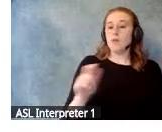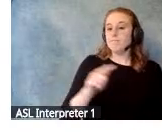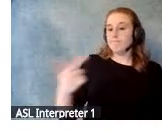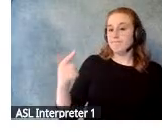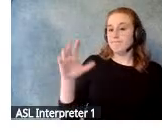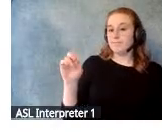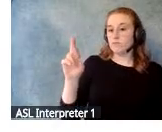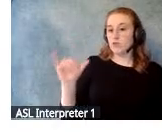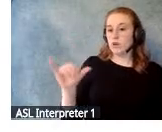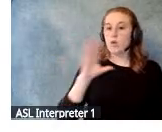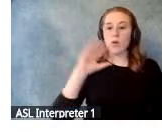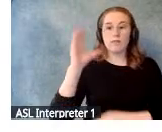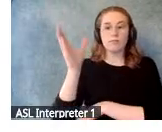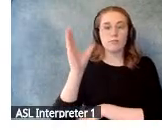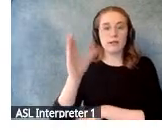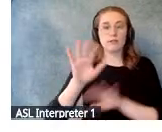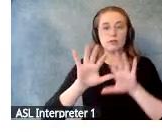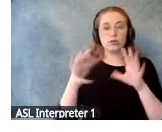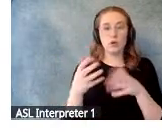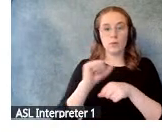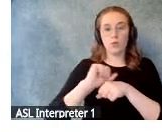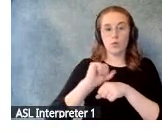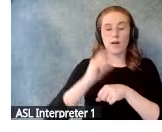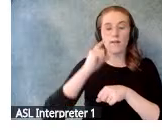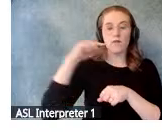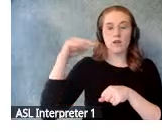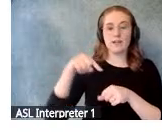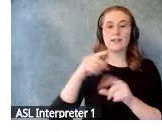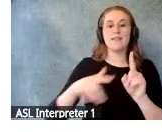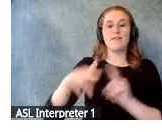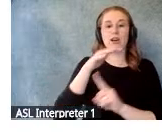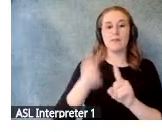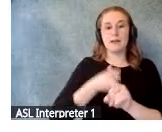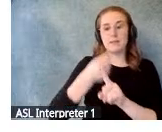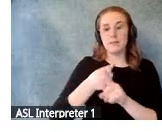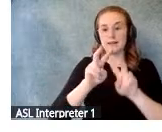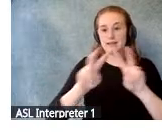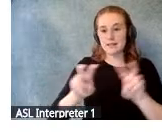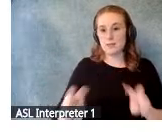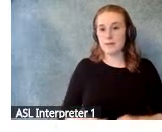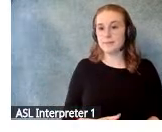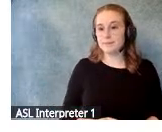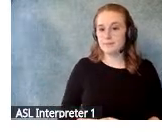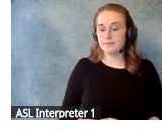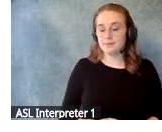will present the scope of work for the environmental impact assessment.